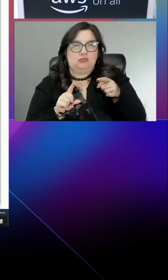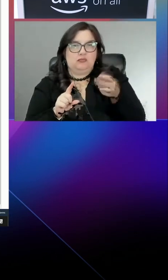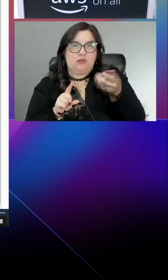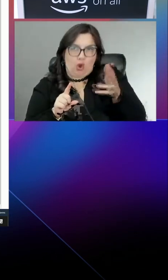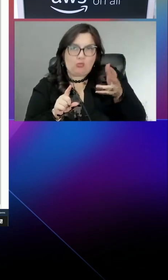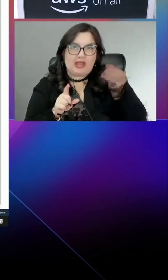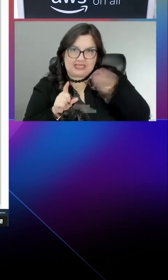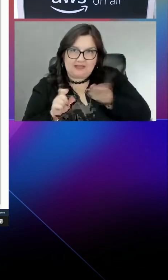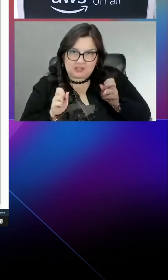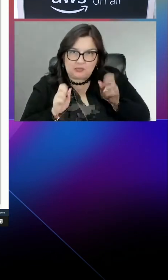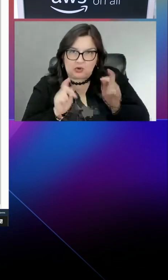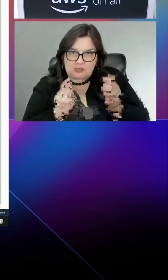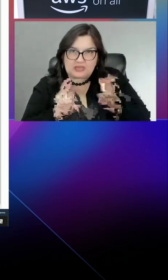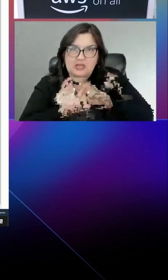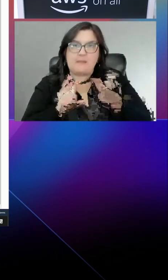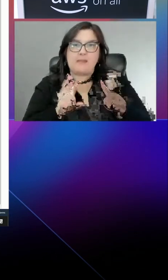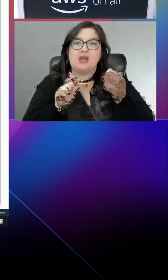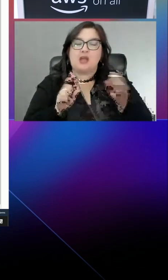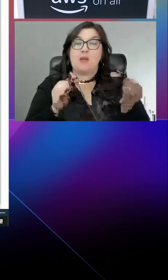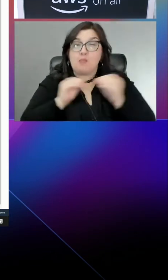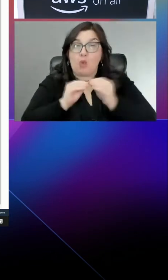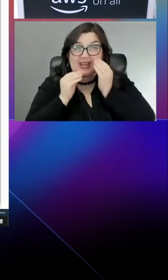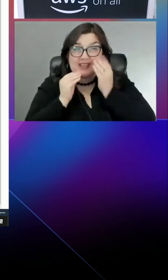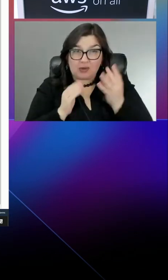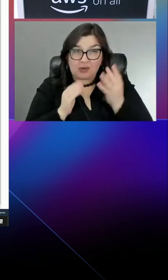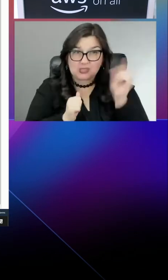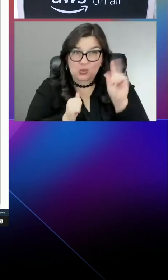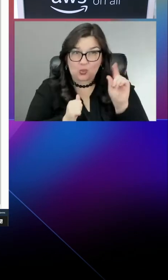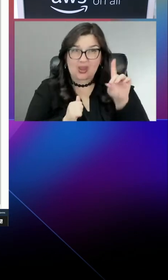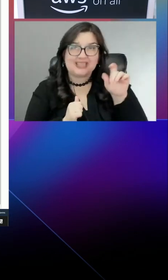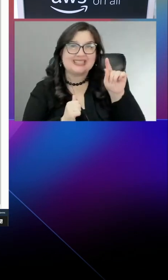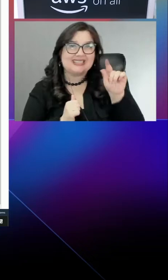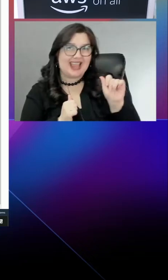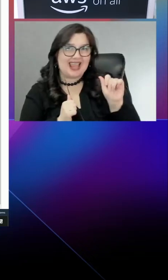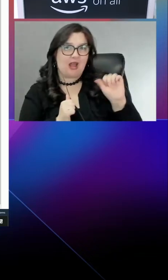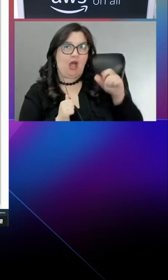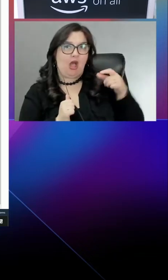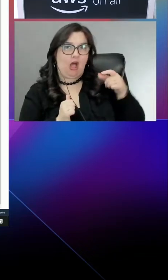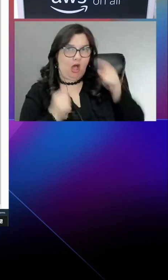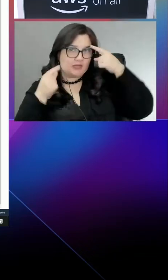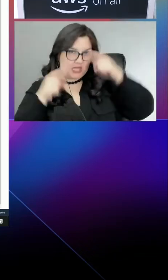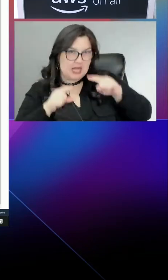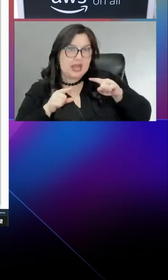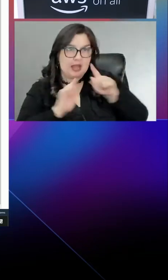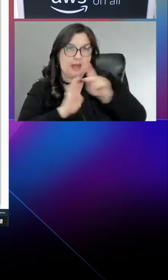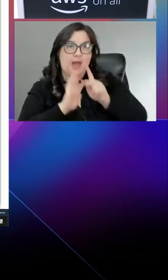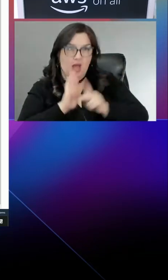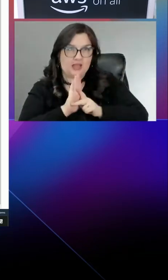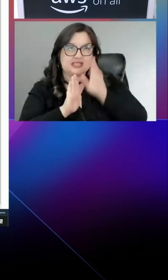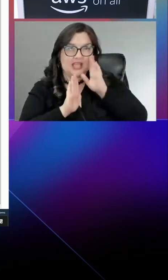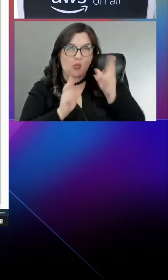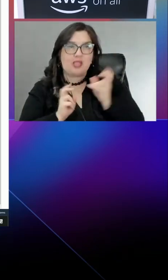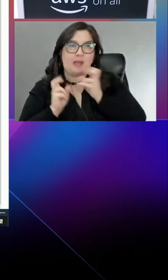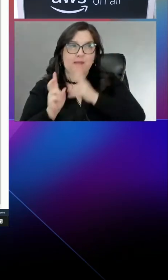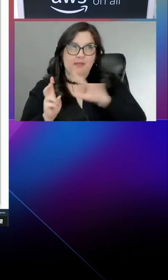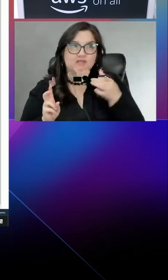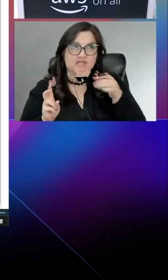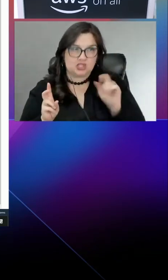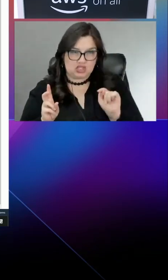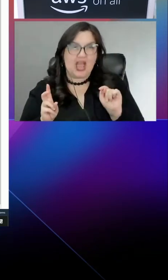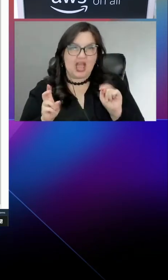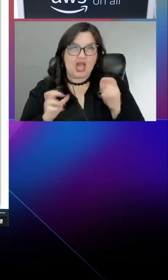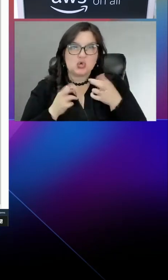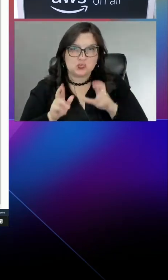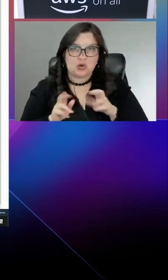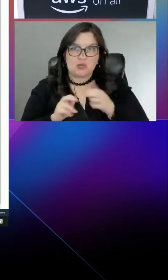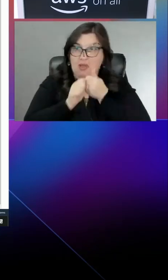you can find a lot more details on our data opt-in policy, which we'll probably post on our chat room. And have you achieved like sort of compliance with